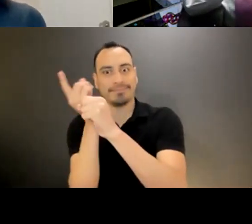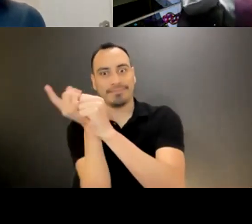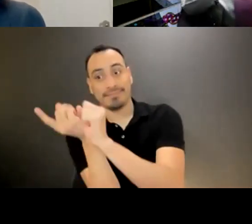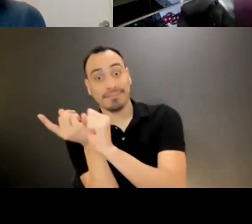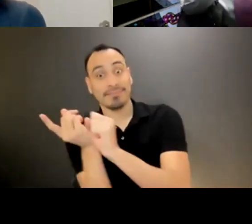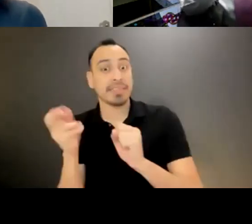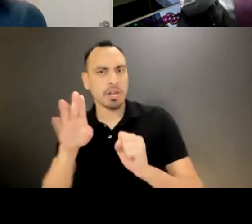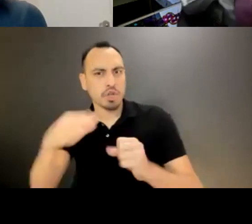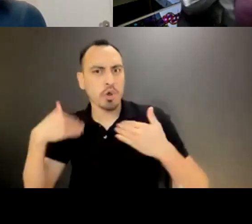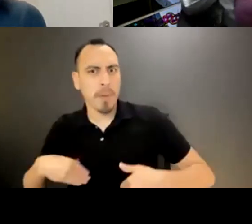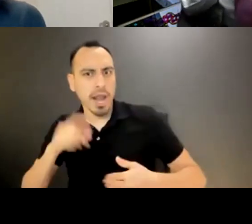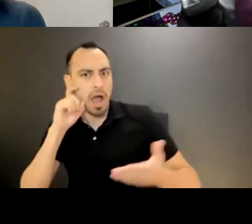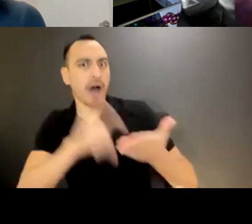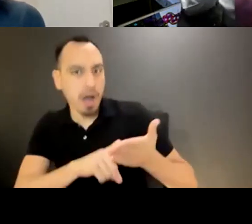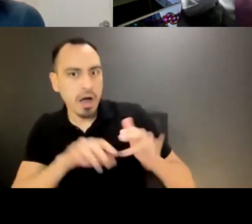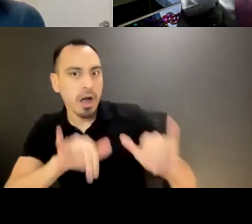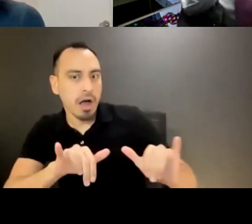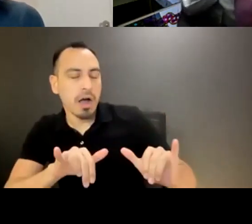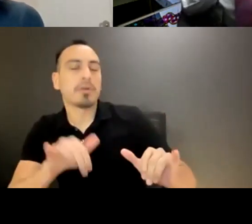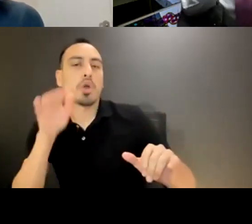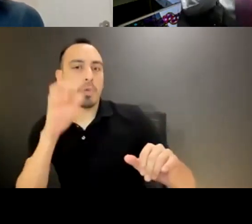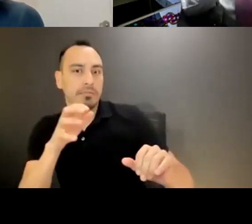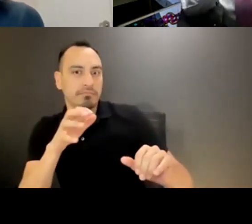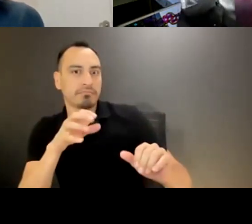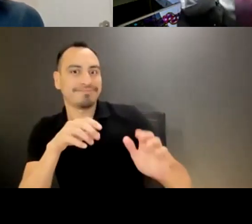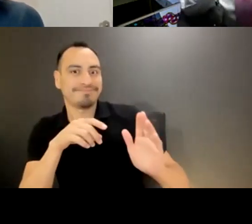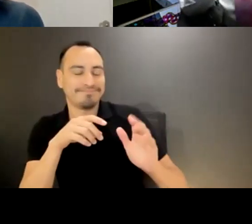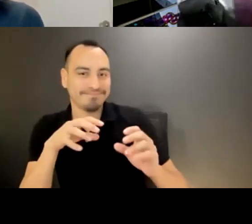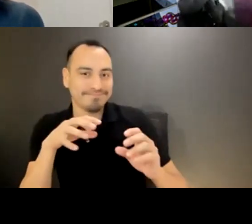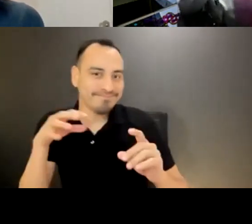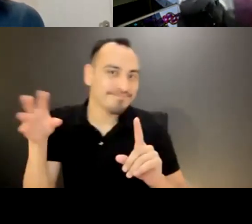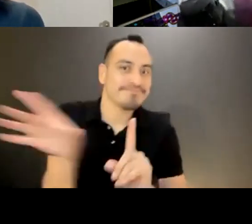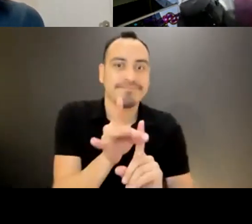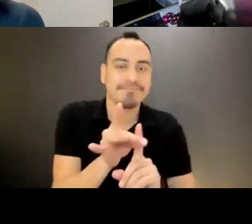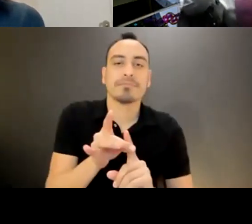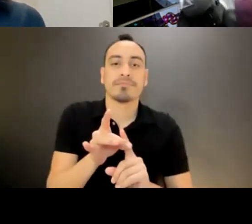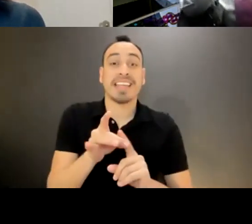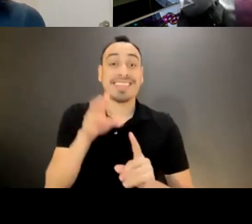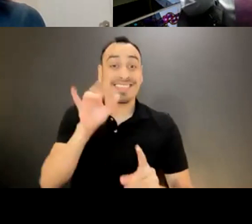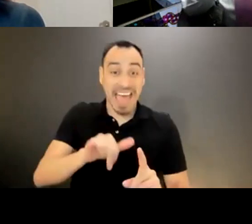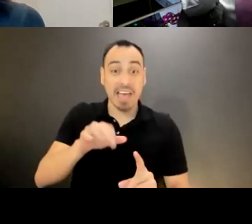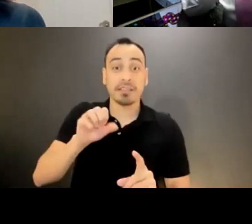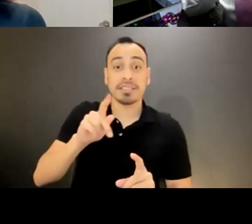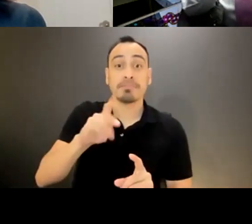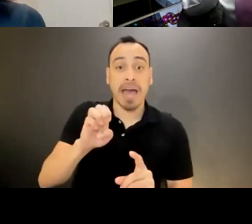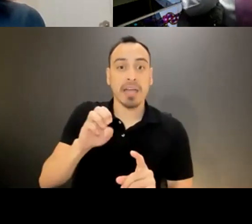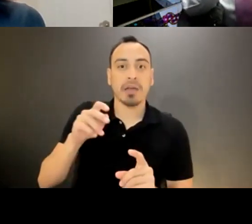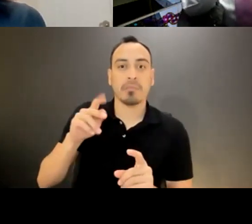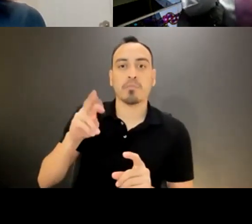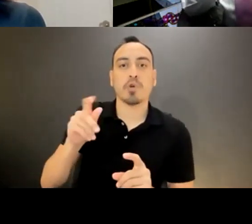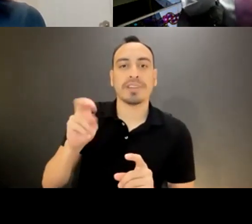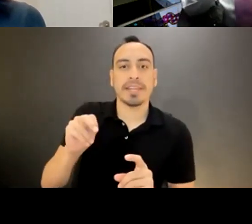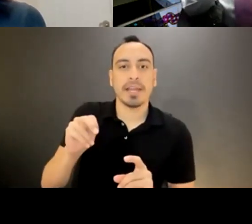the virus to our respiratory cells. And that is the primary target for our